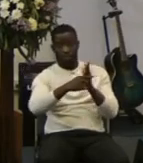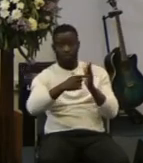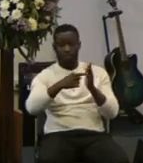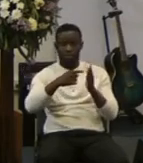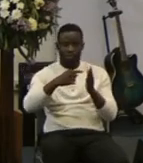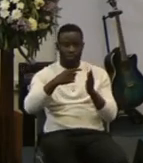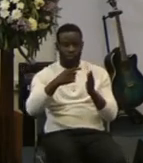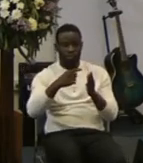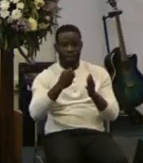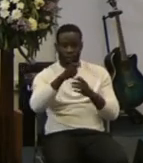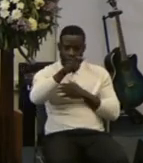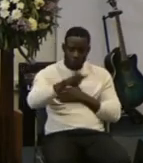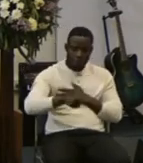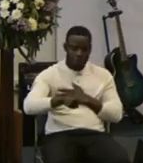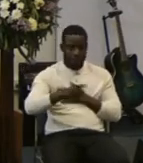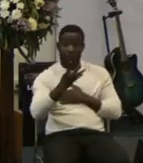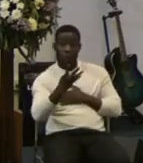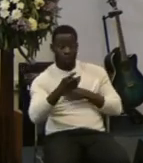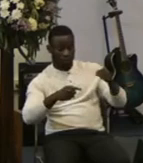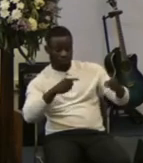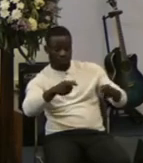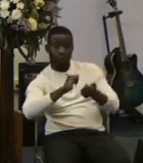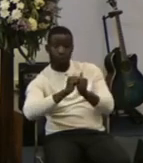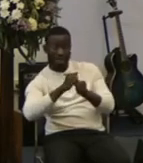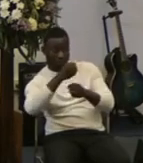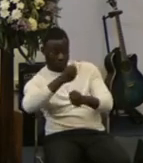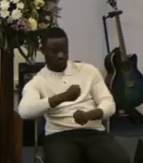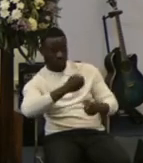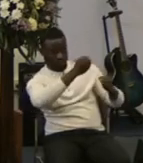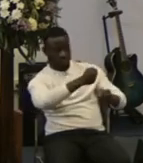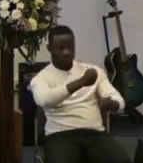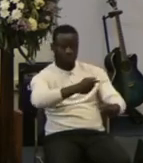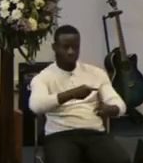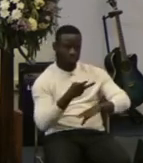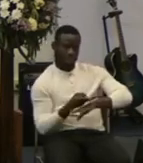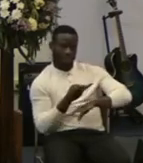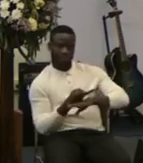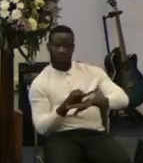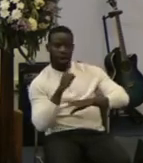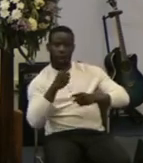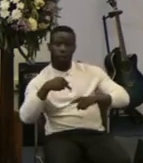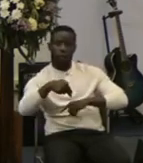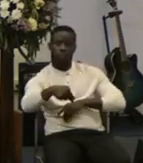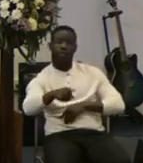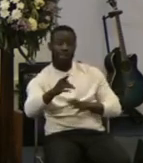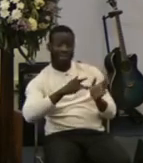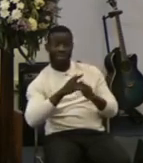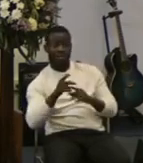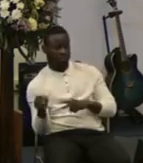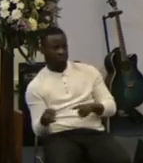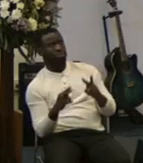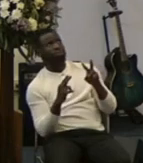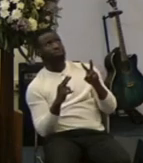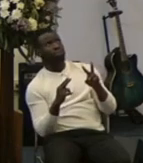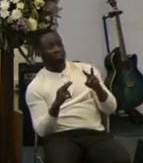read for us about the guys who lower their friend down through the roof in chapter 2. And when Jesus sees this, what